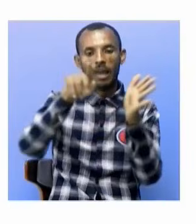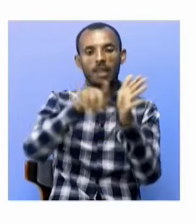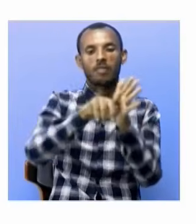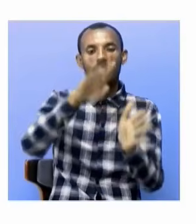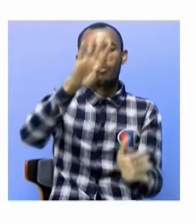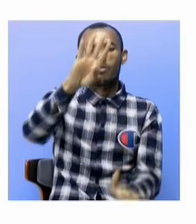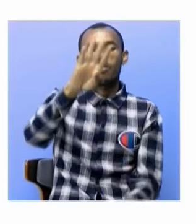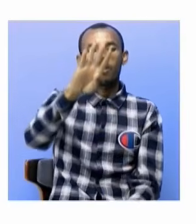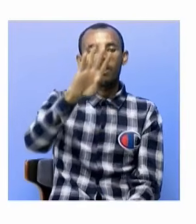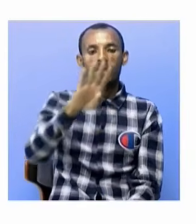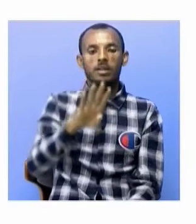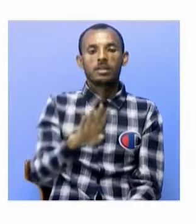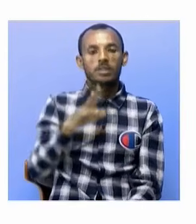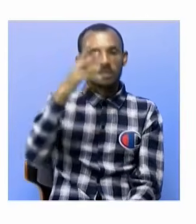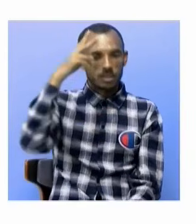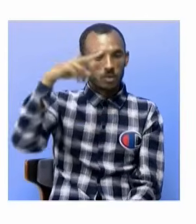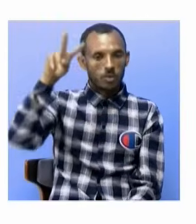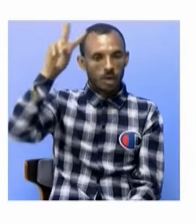4,